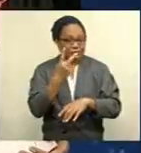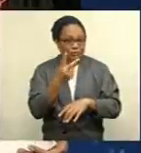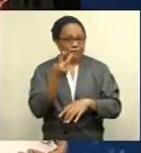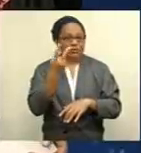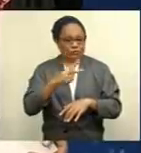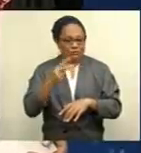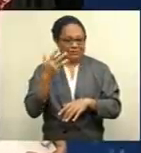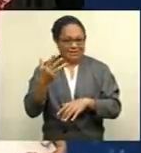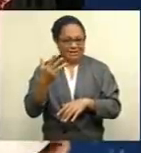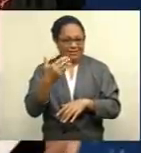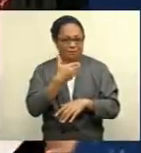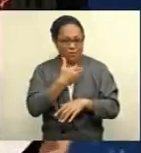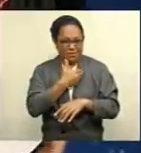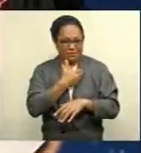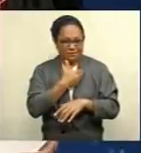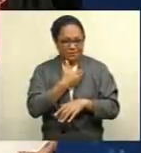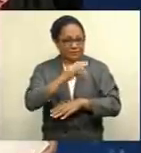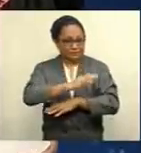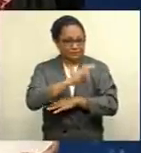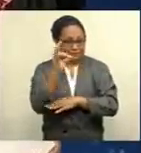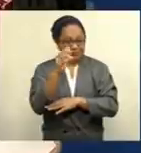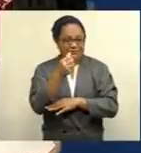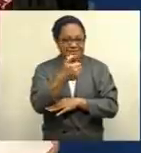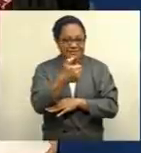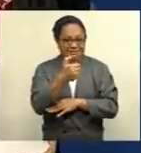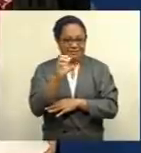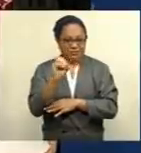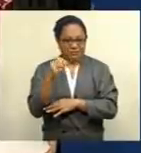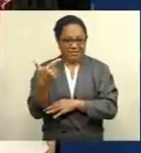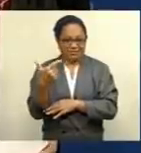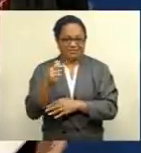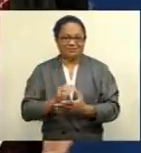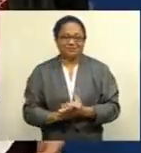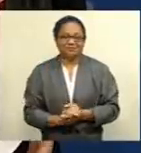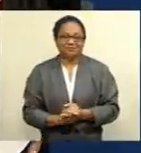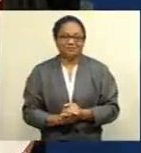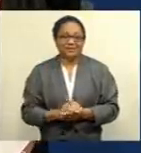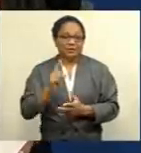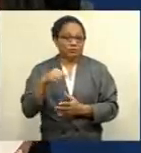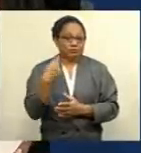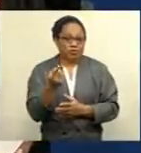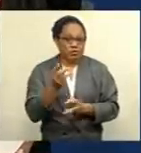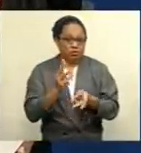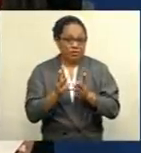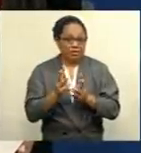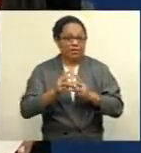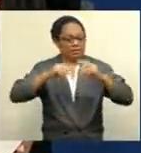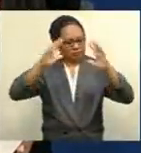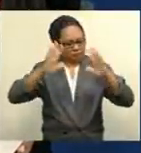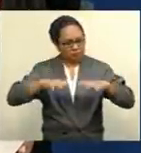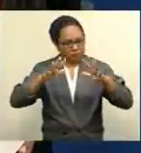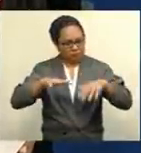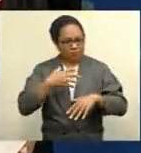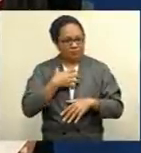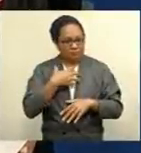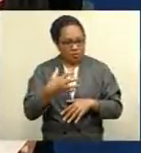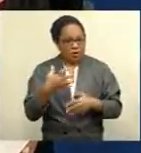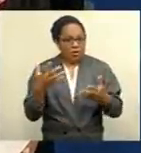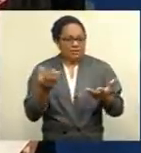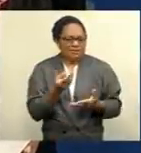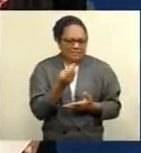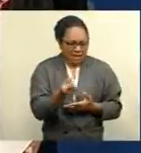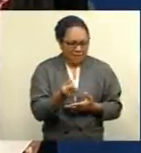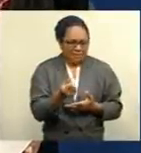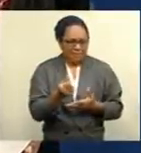2:29 a.m. tomorrow. Sunrise is at 6:07. For tomorrow, more rain can be expected for parts of the